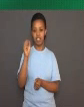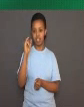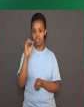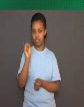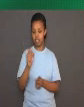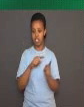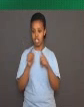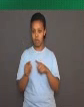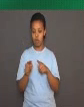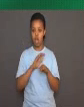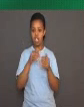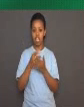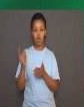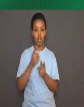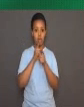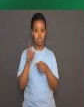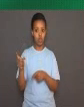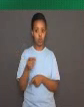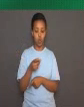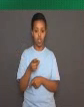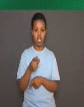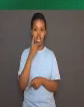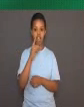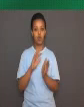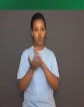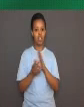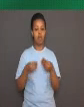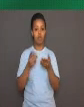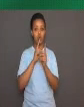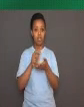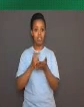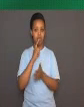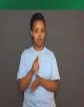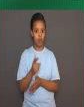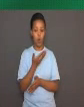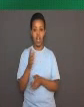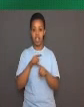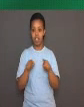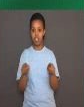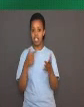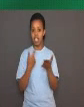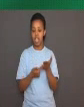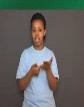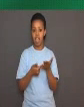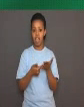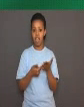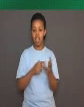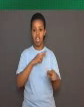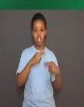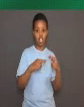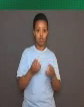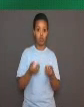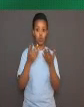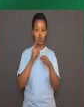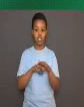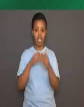organism's general response to a condition. However, the reaction is usually